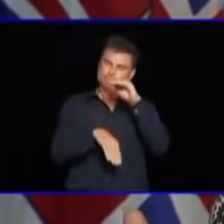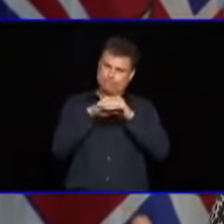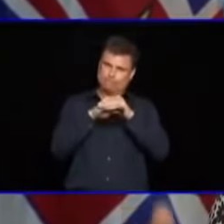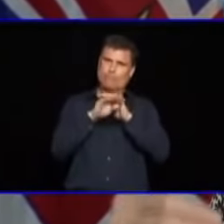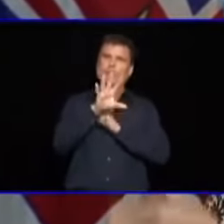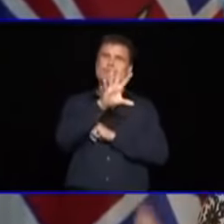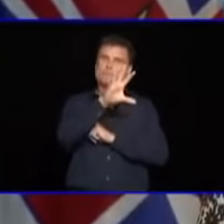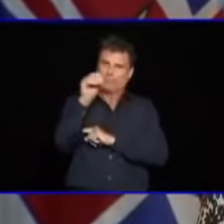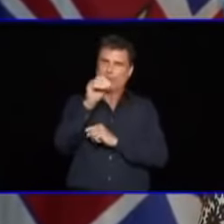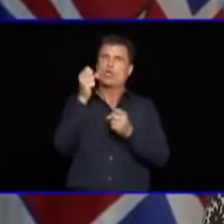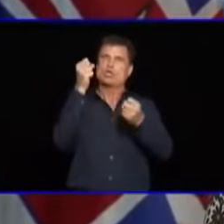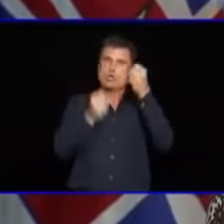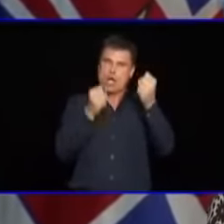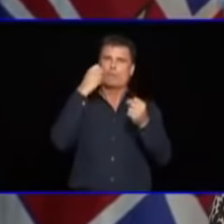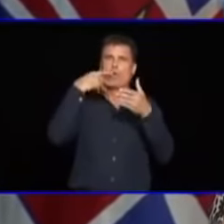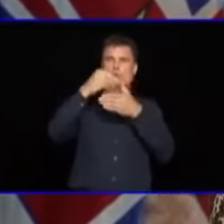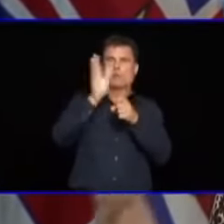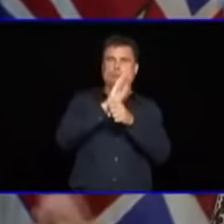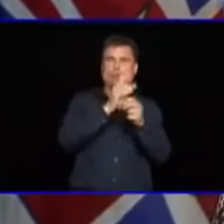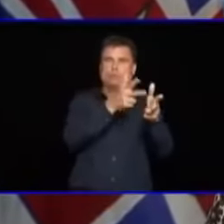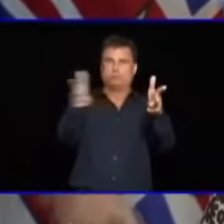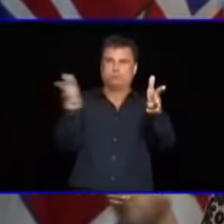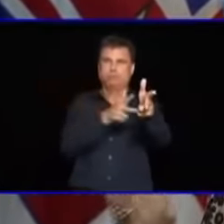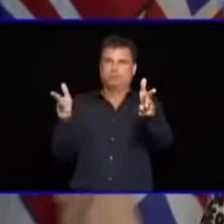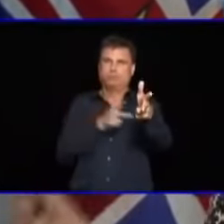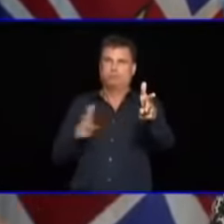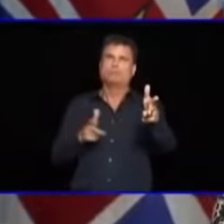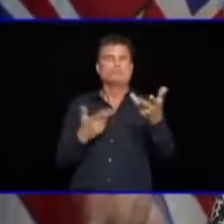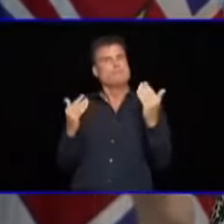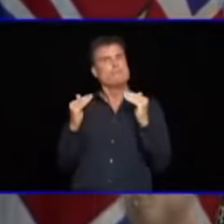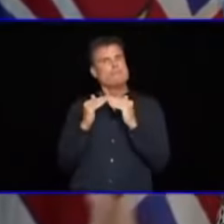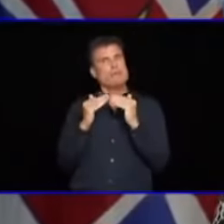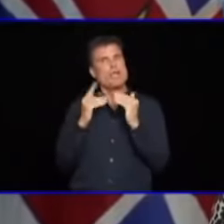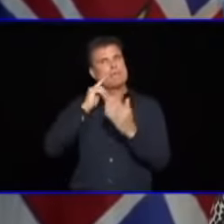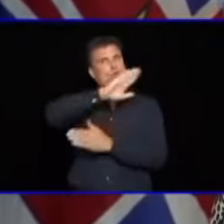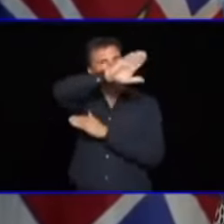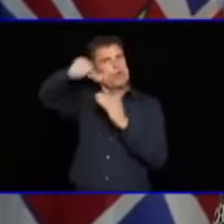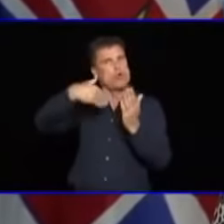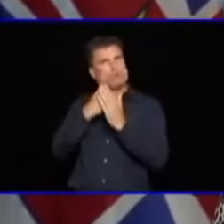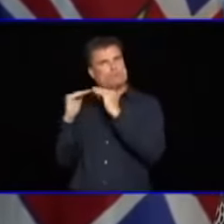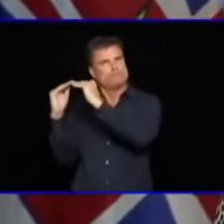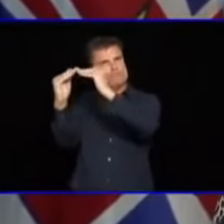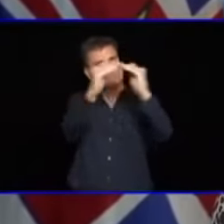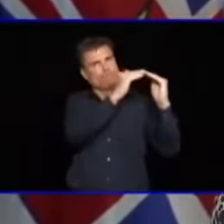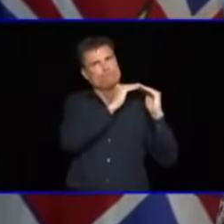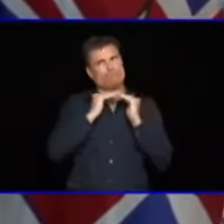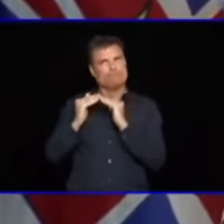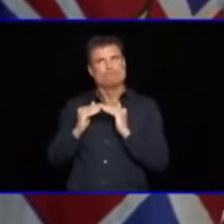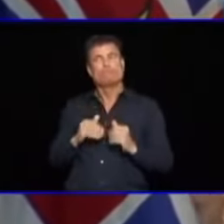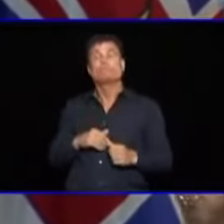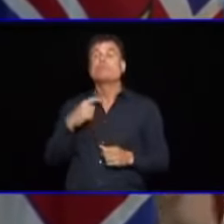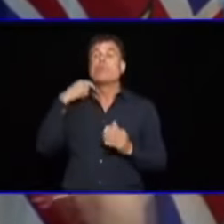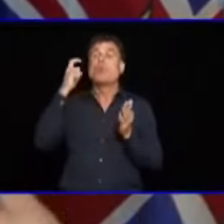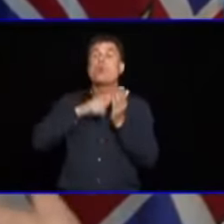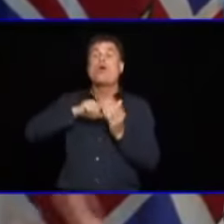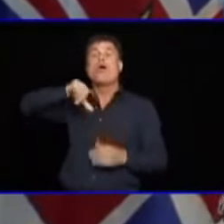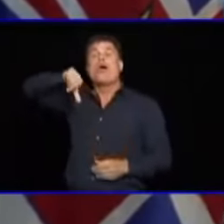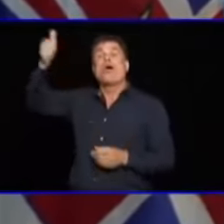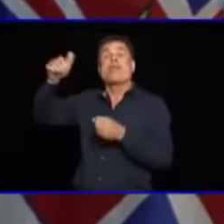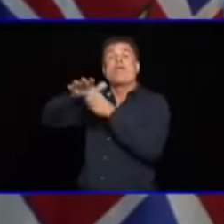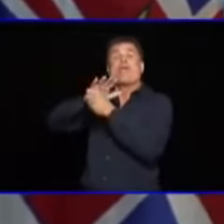our community on an ongoing basis, and we need to be fair with everybody on how we're implementing them. And we have seen in